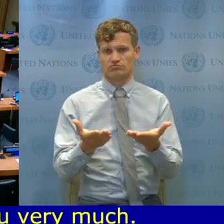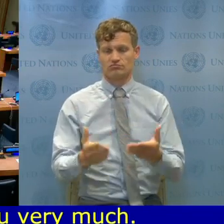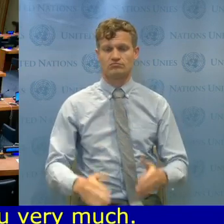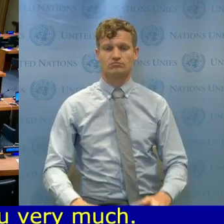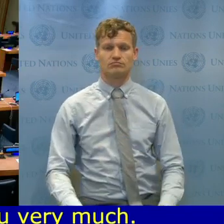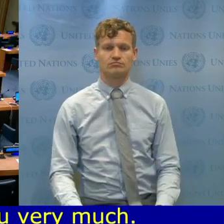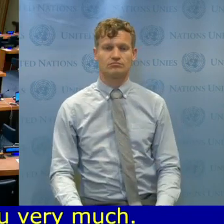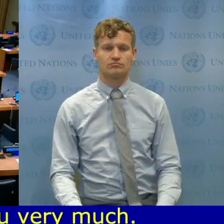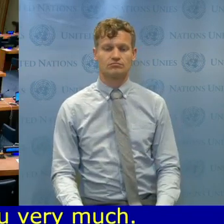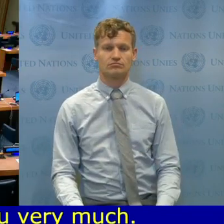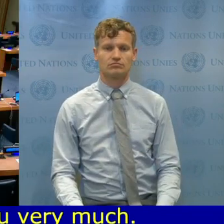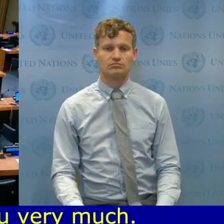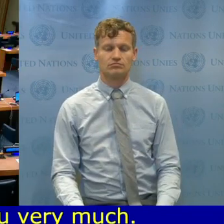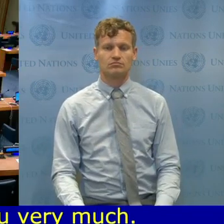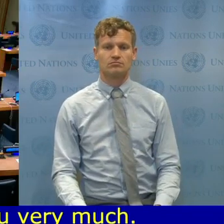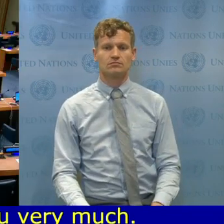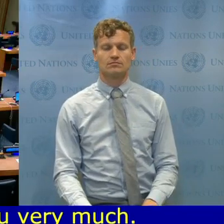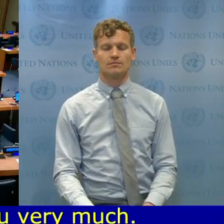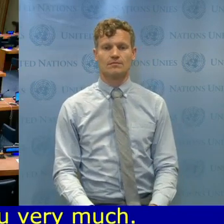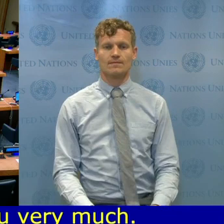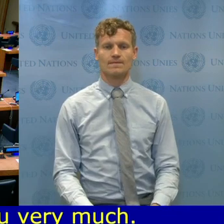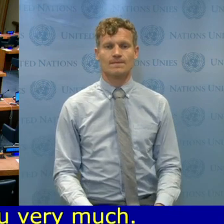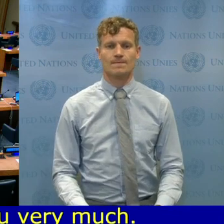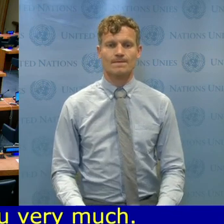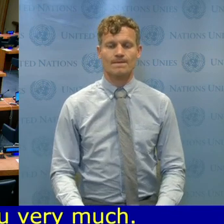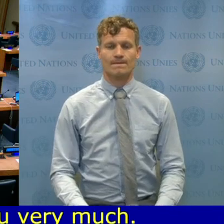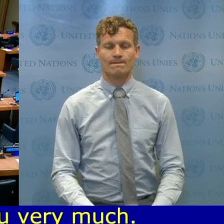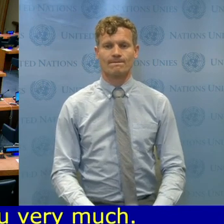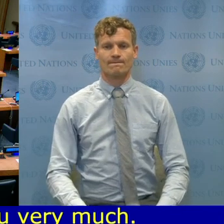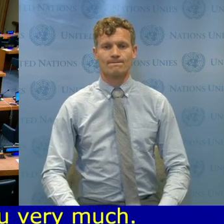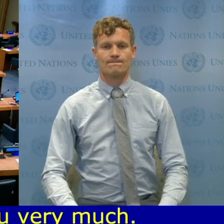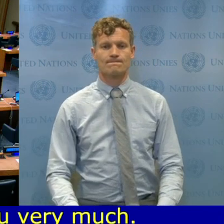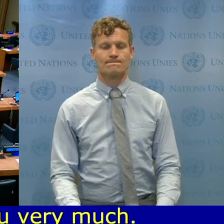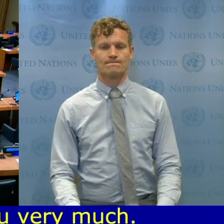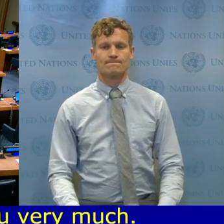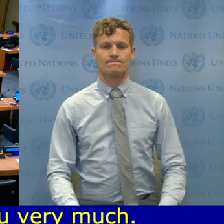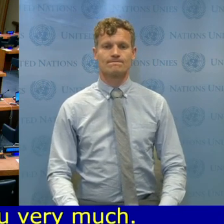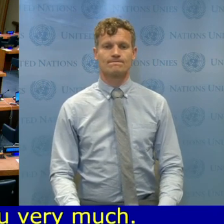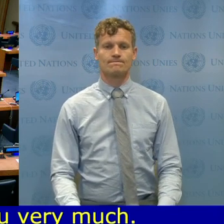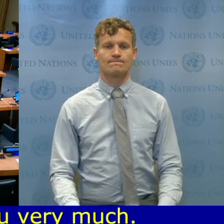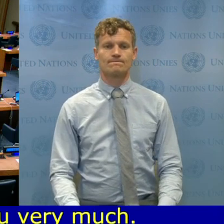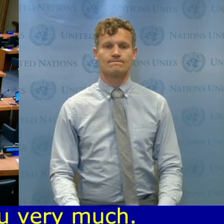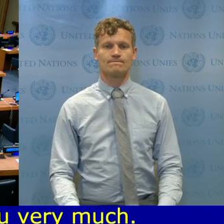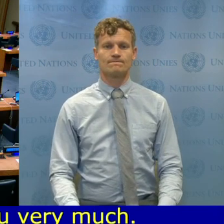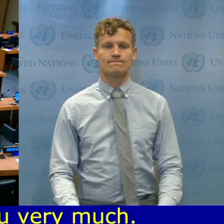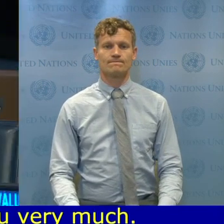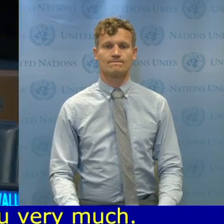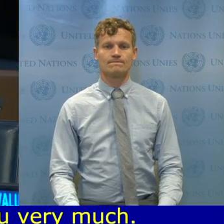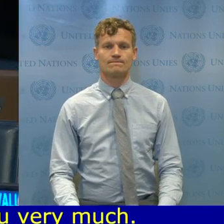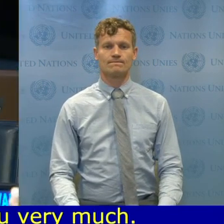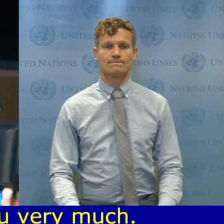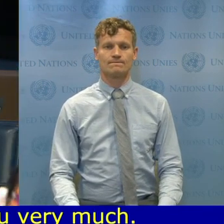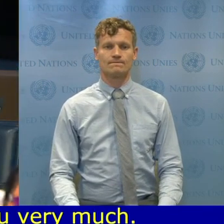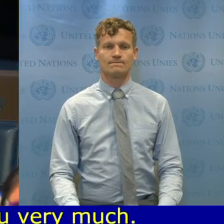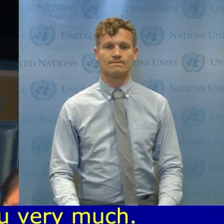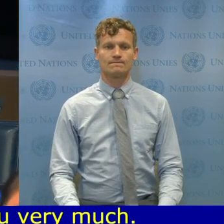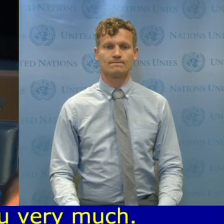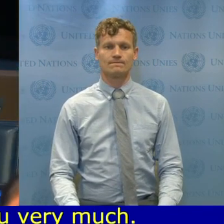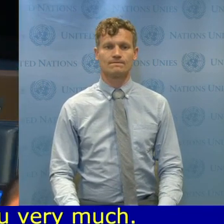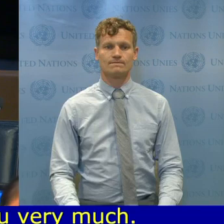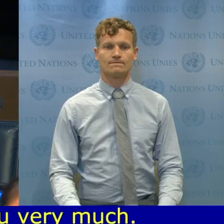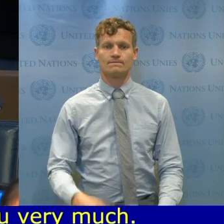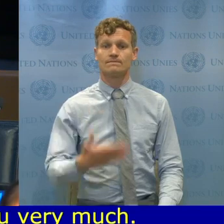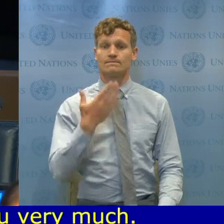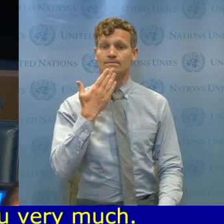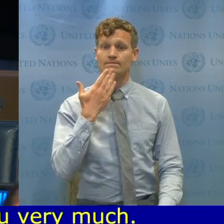Me llamo Gabriel, agradezco el espacio que me ha brindado forma parte de una asociación civil. I should like to thank you. We are